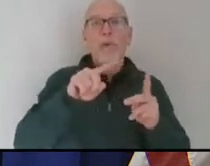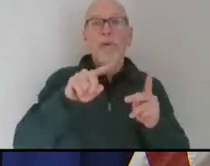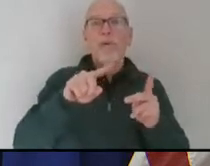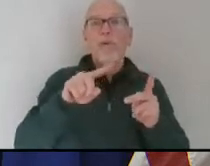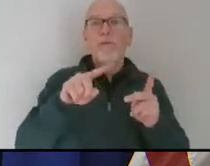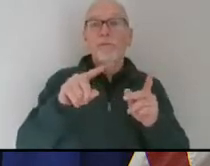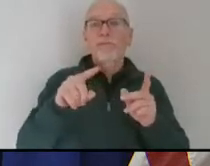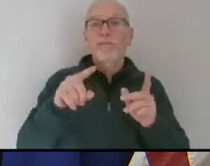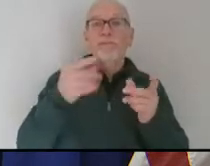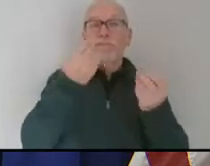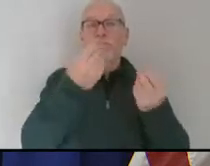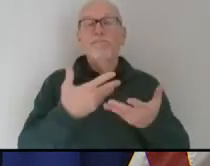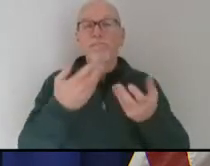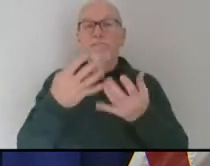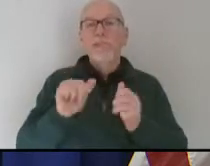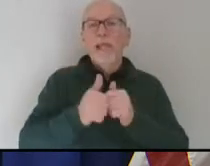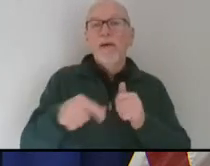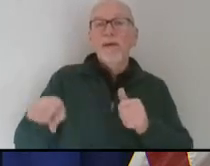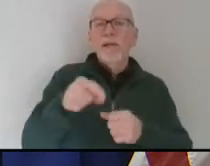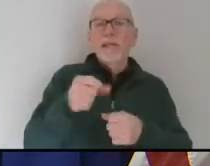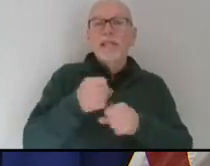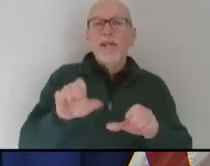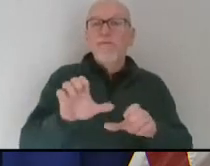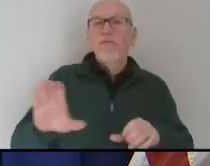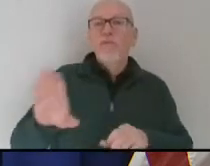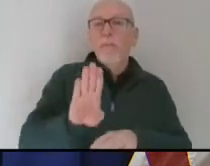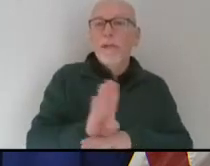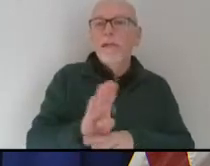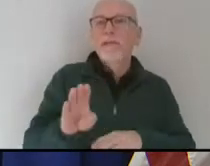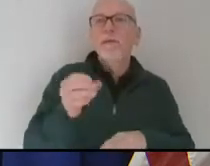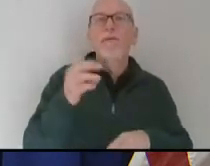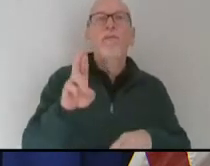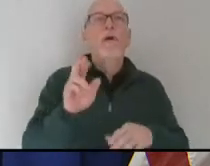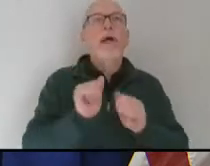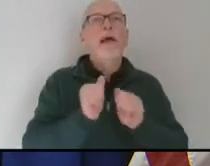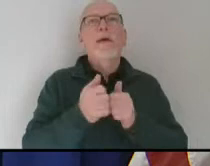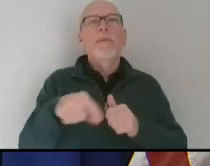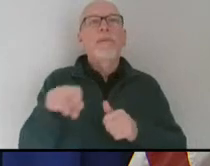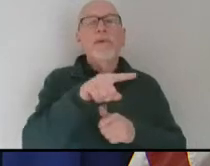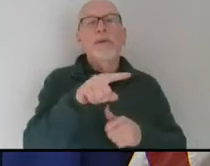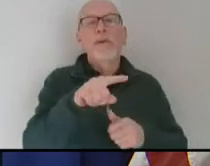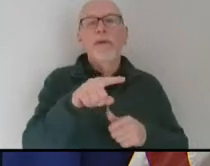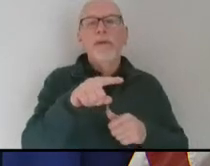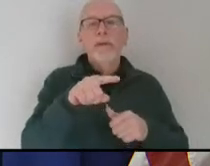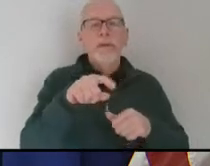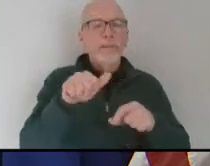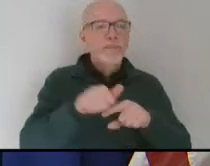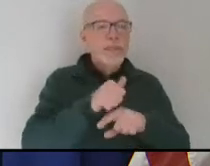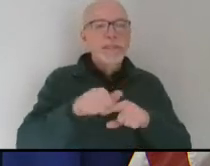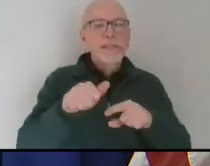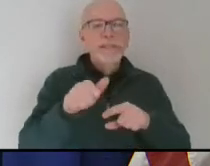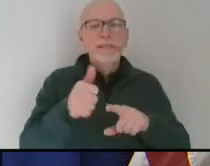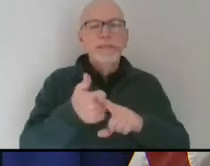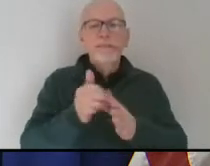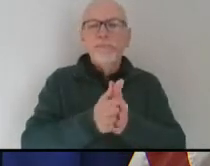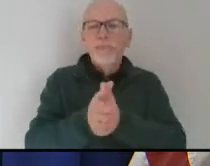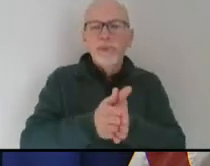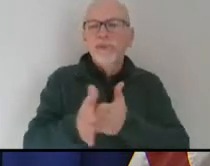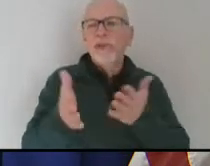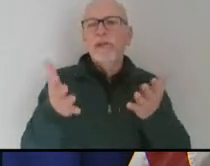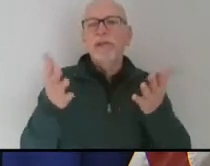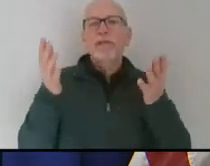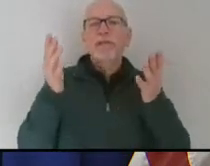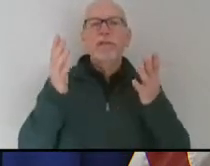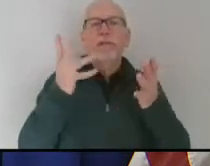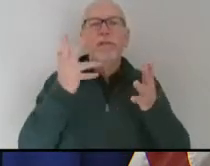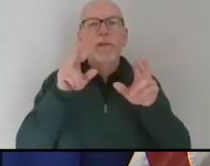with me about how they're safely conducting their business, or how they're practicing, washing hands and